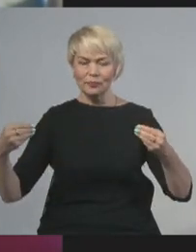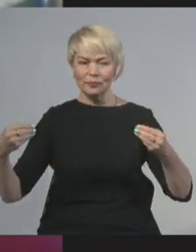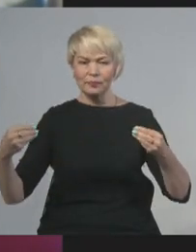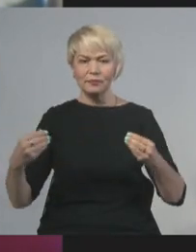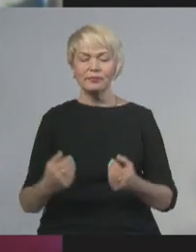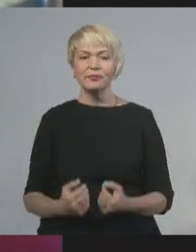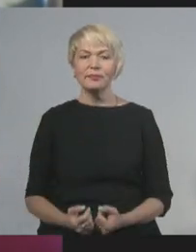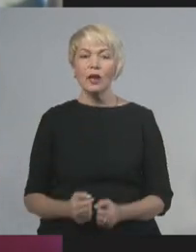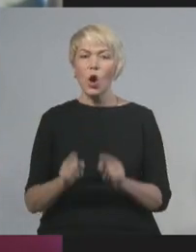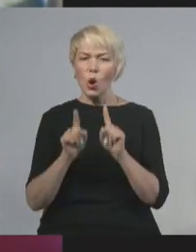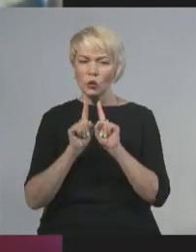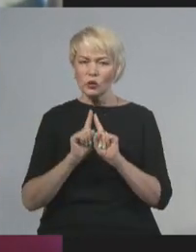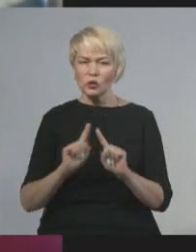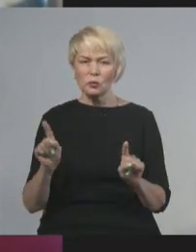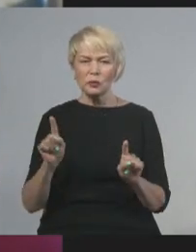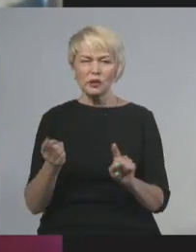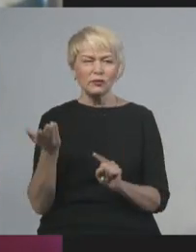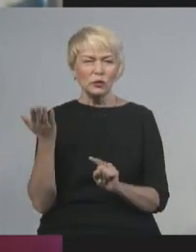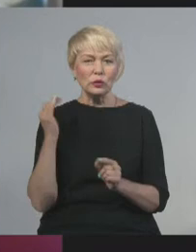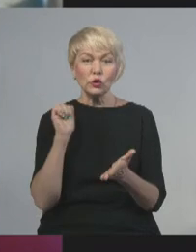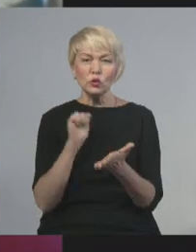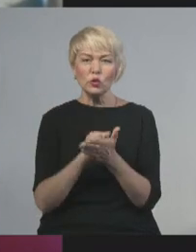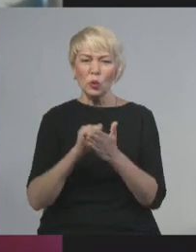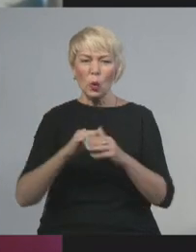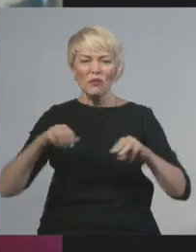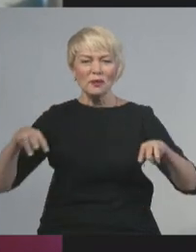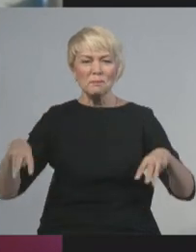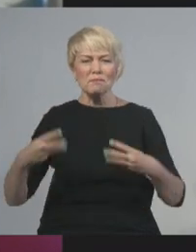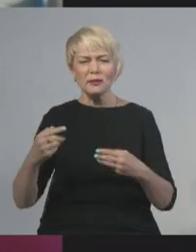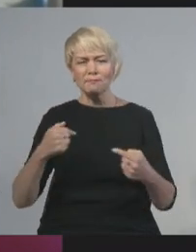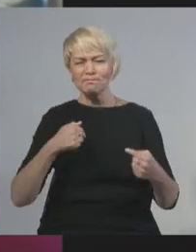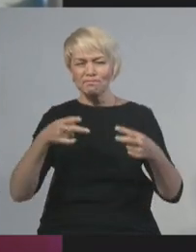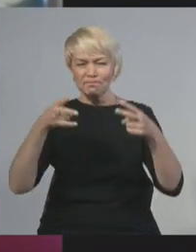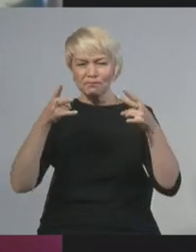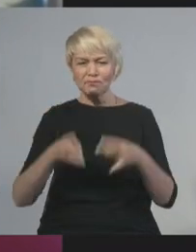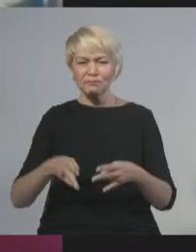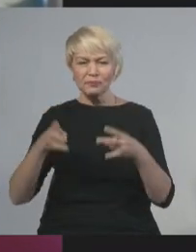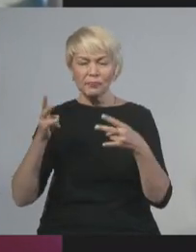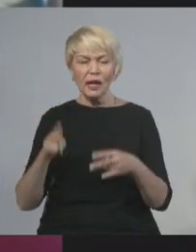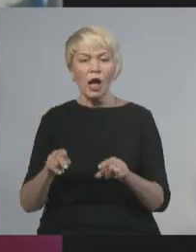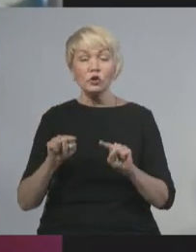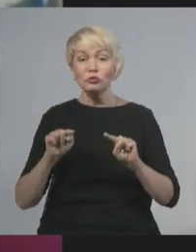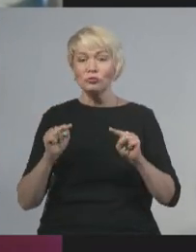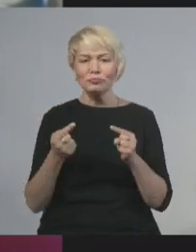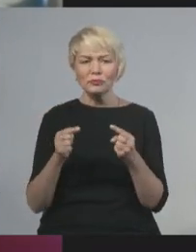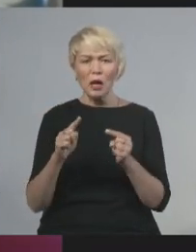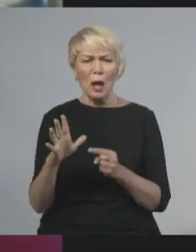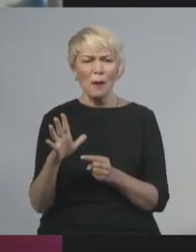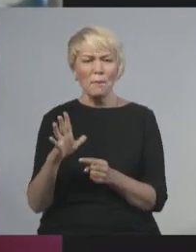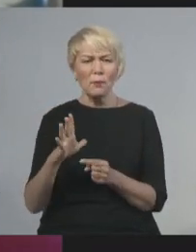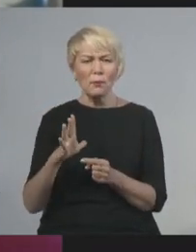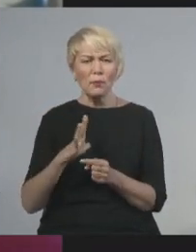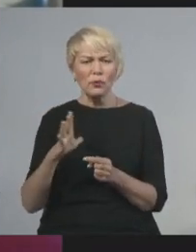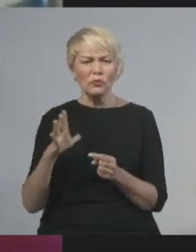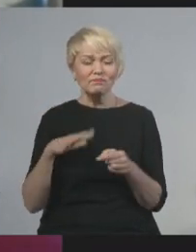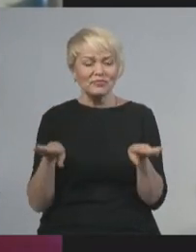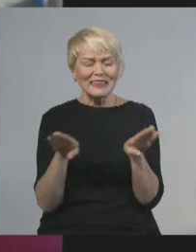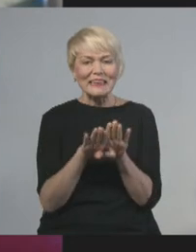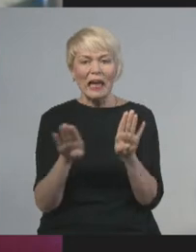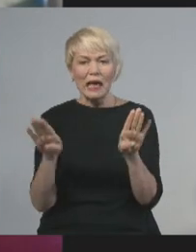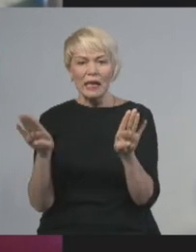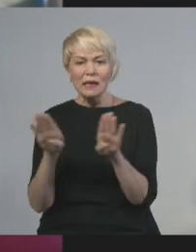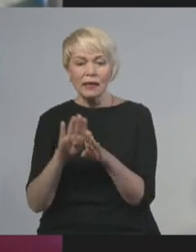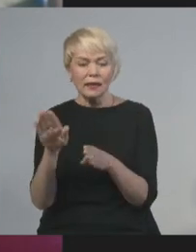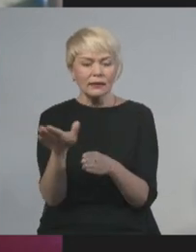print media were affected naturally because of the close distribution chains and they had to redirect